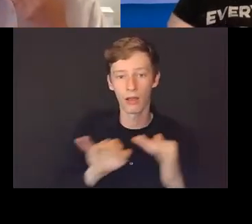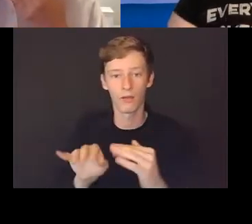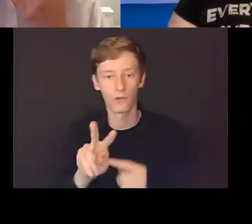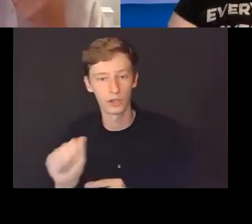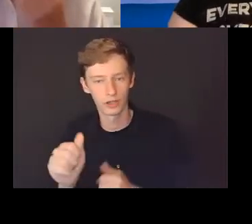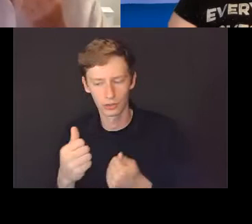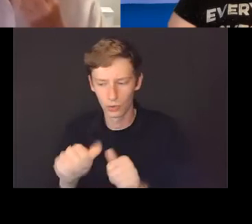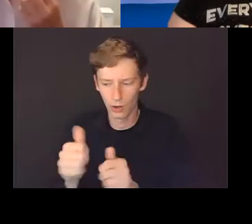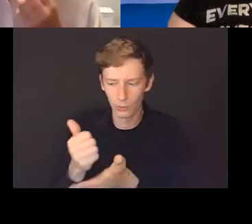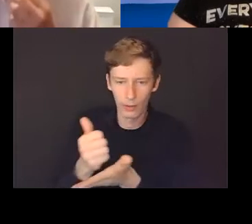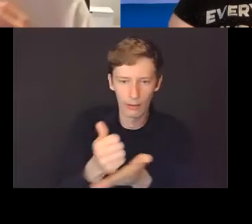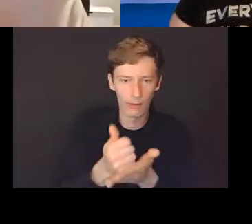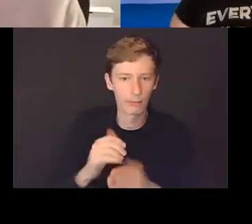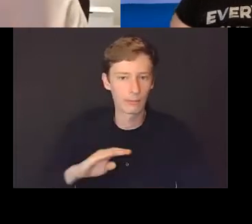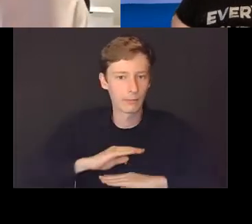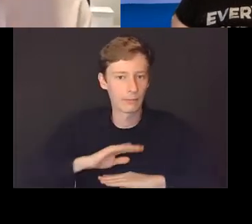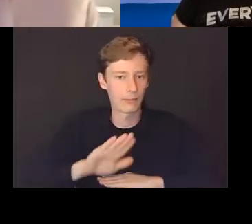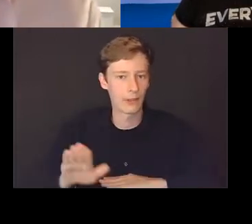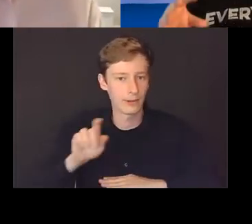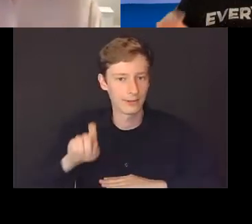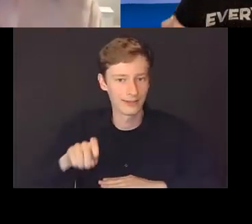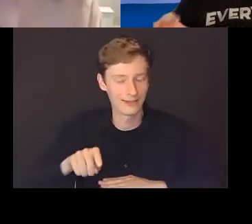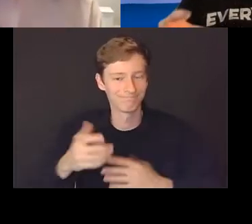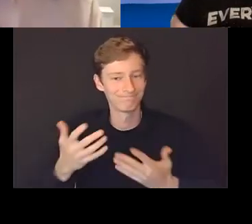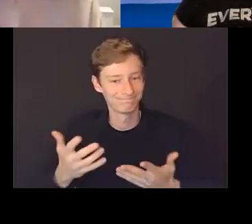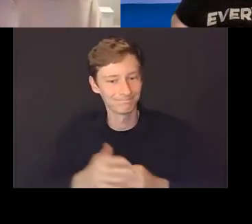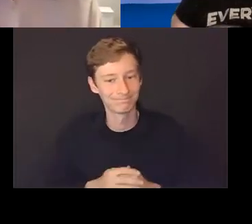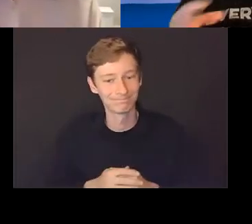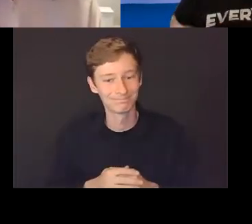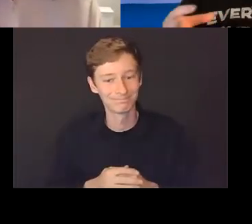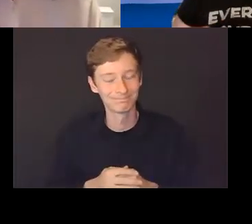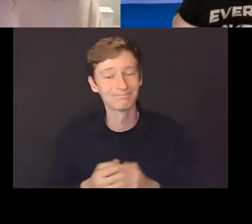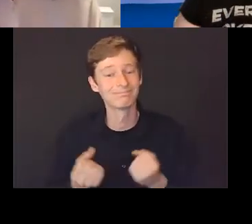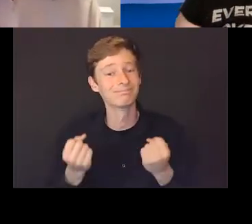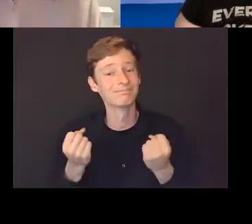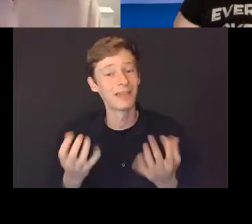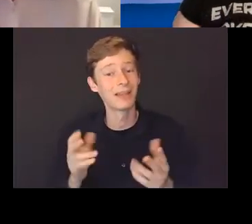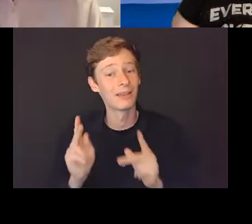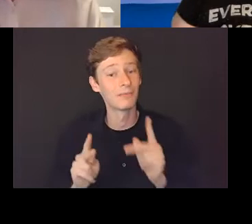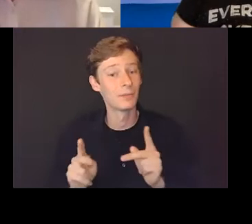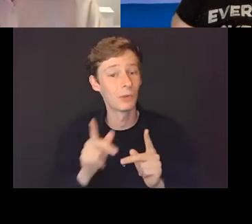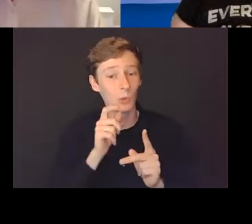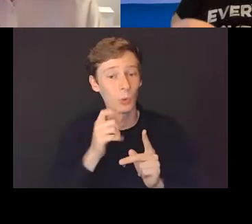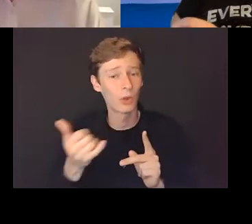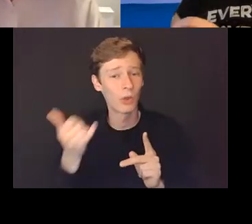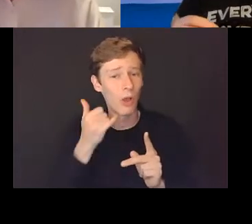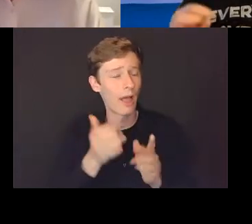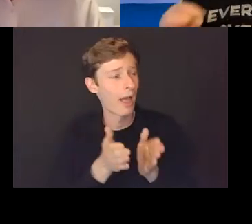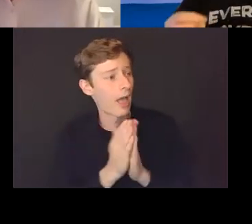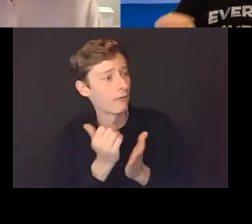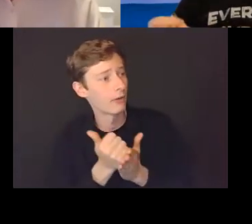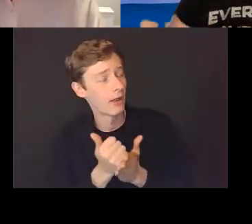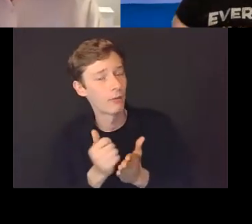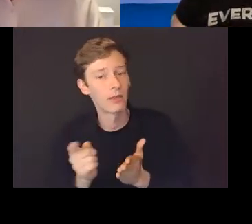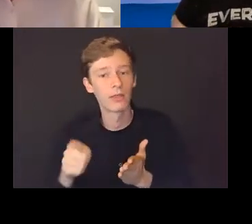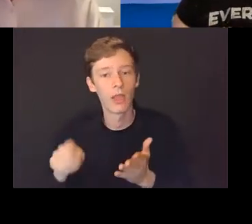needs. But so many of our callers are already living in a post-Roe world, that